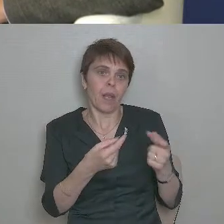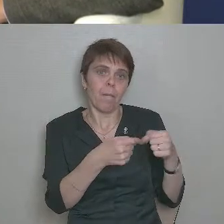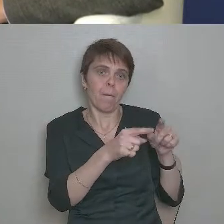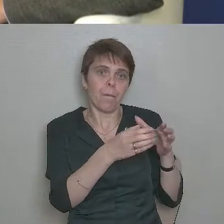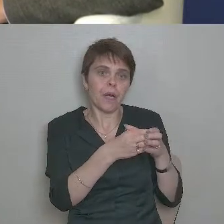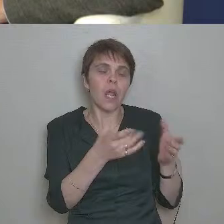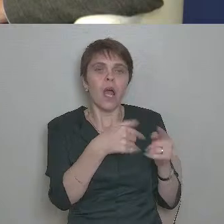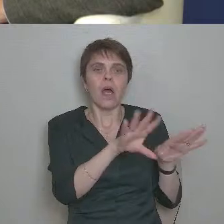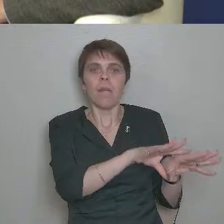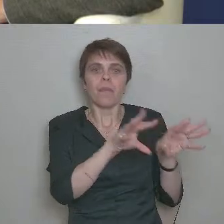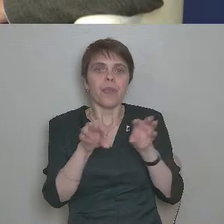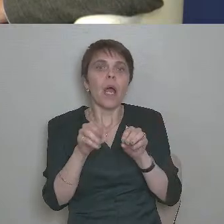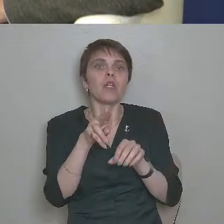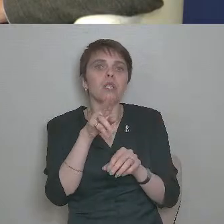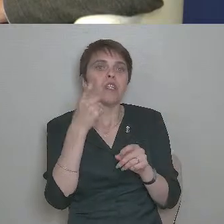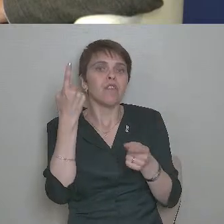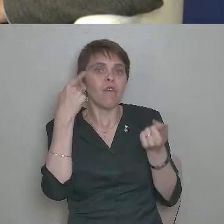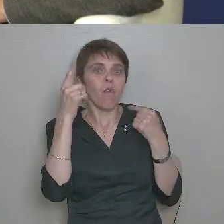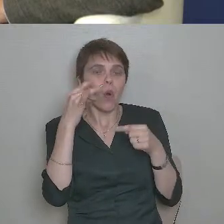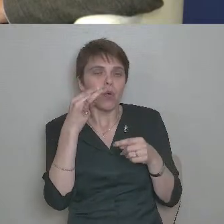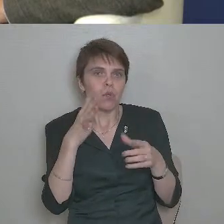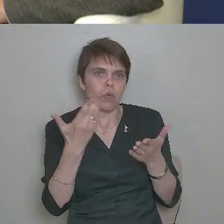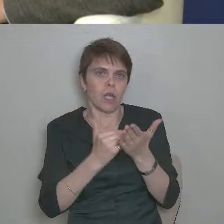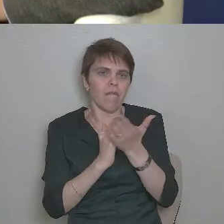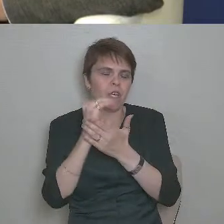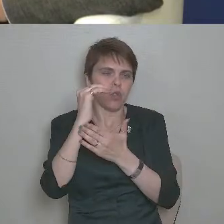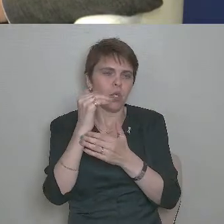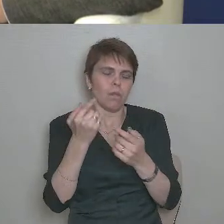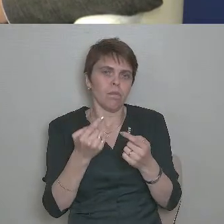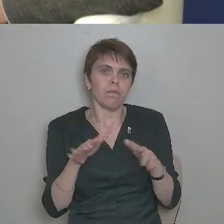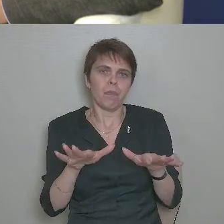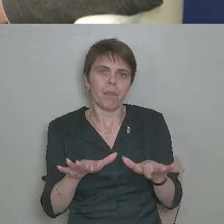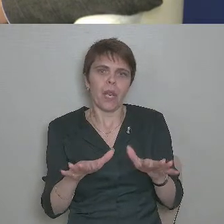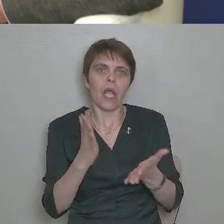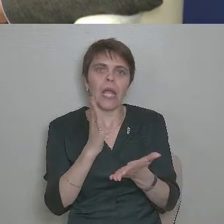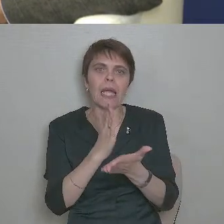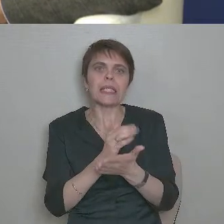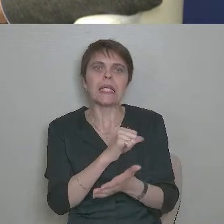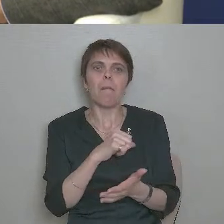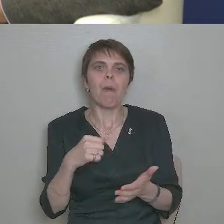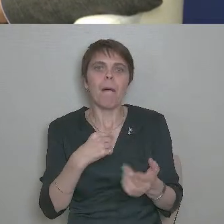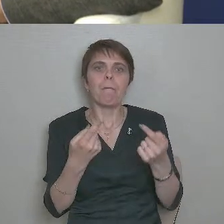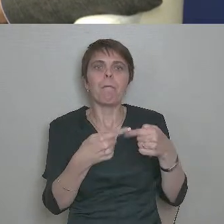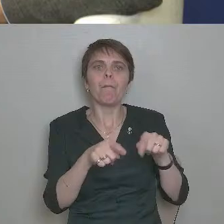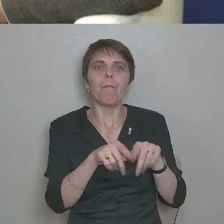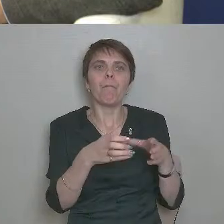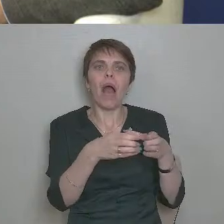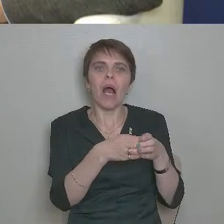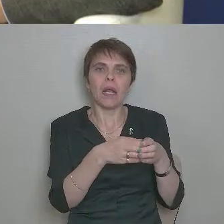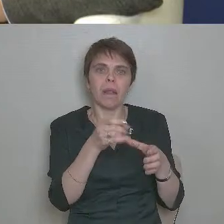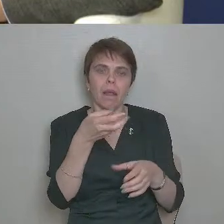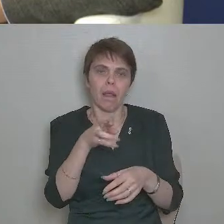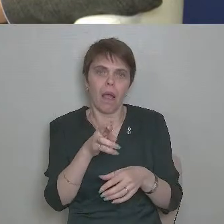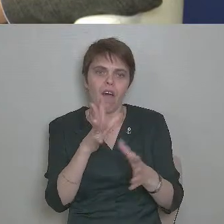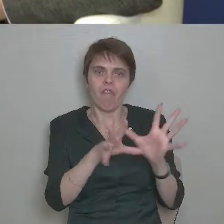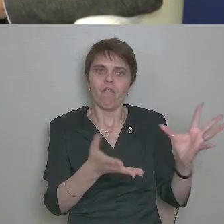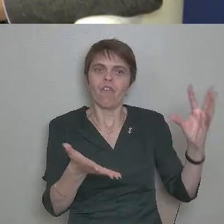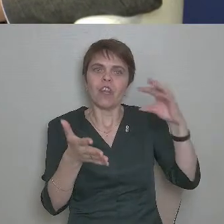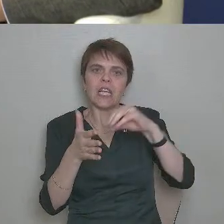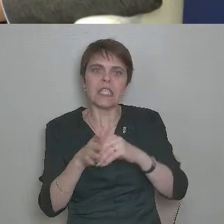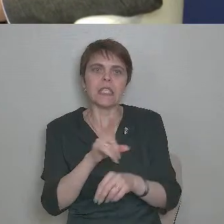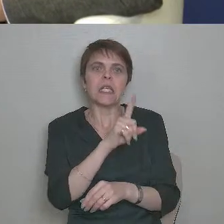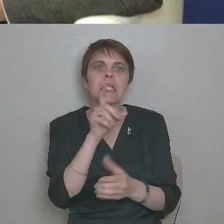the deposits cannot be paid, and some commissions committed that the party